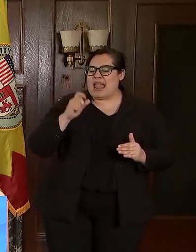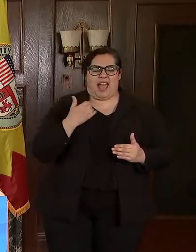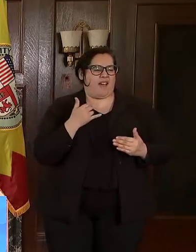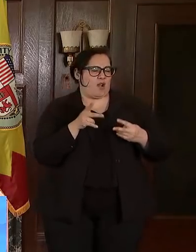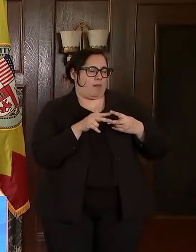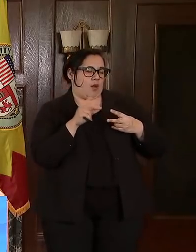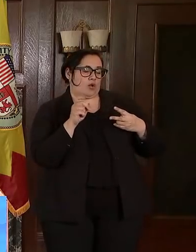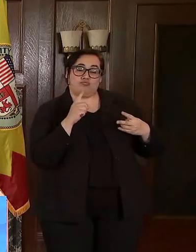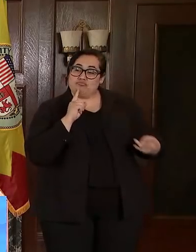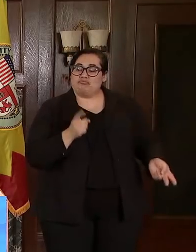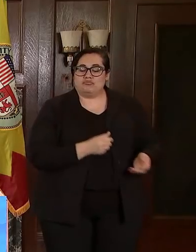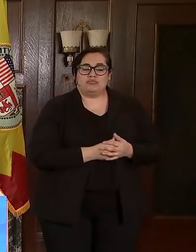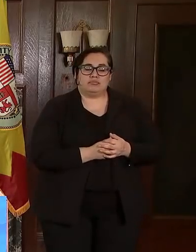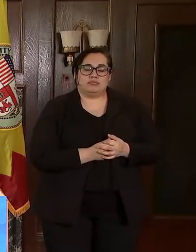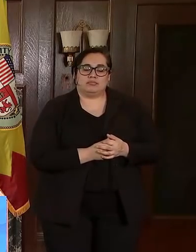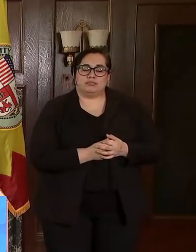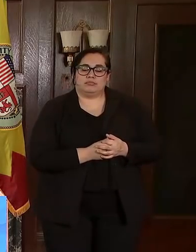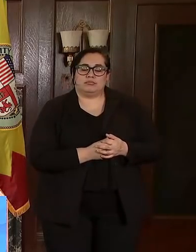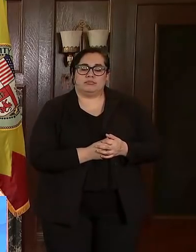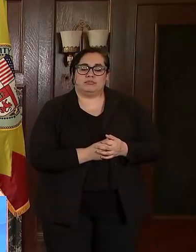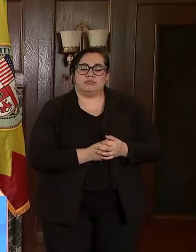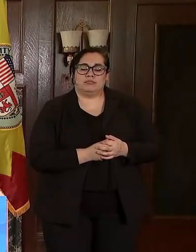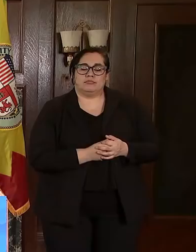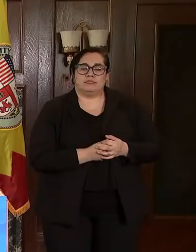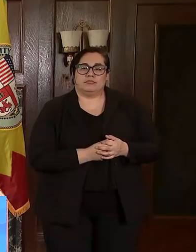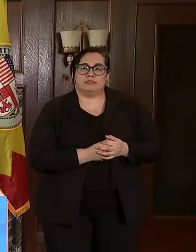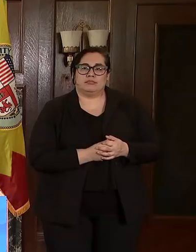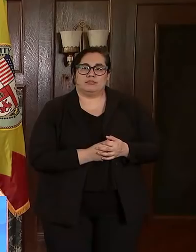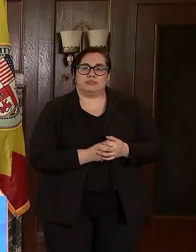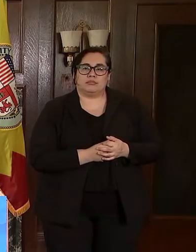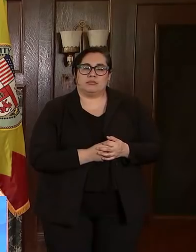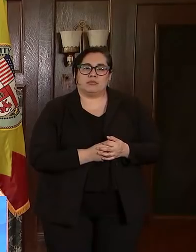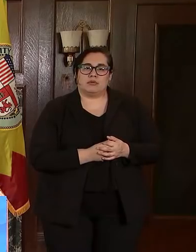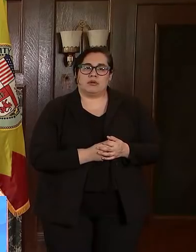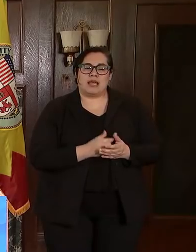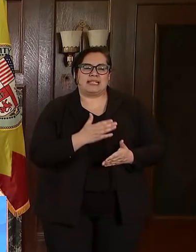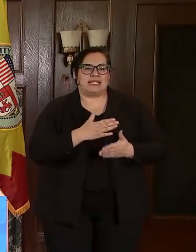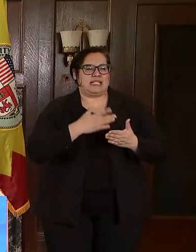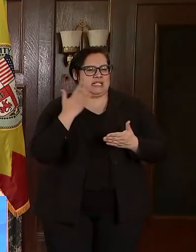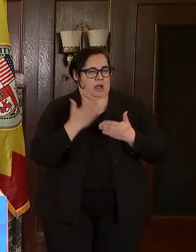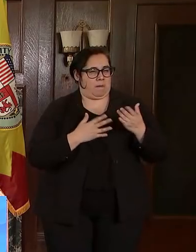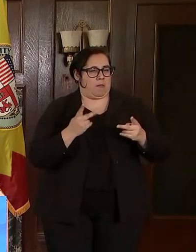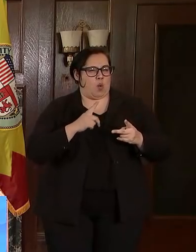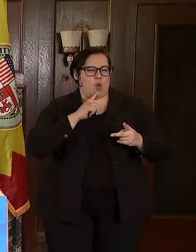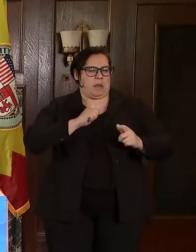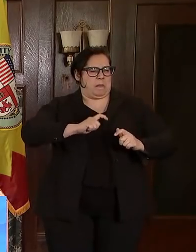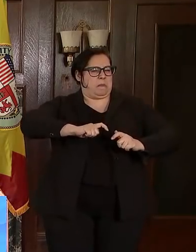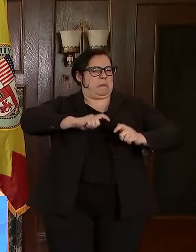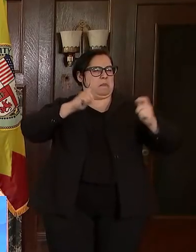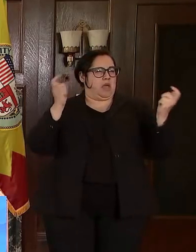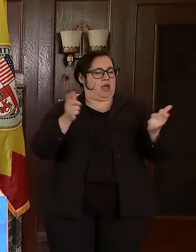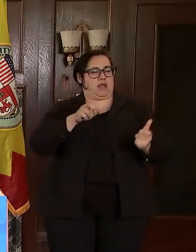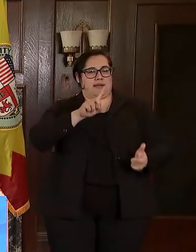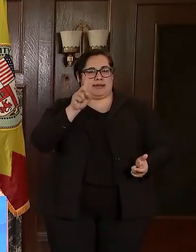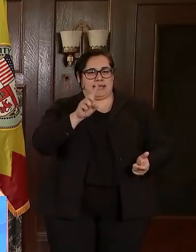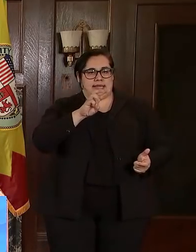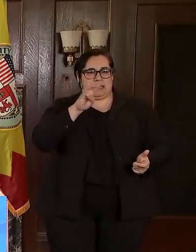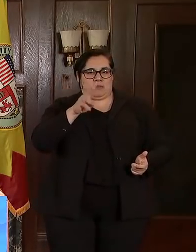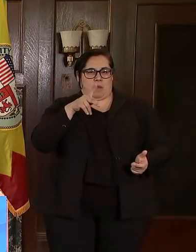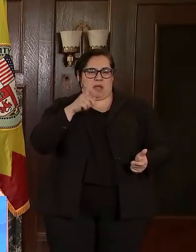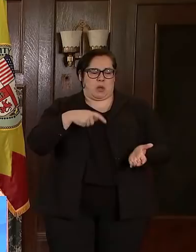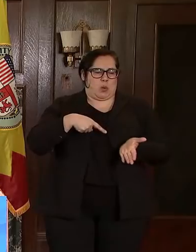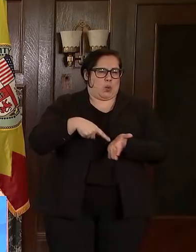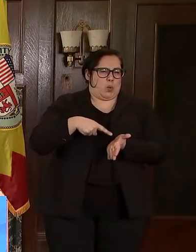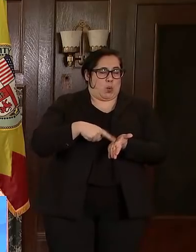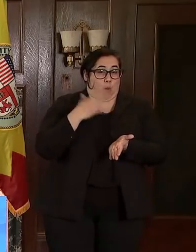of questions. Sure. So, some people are getting really big DWP bills right now because they're obviously spending a lot more